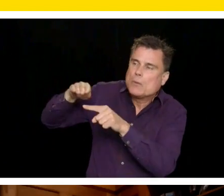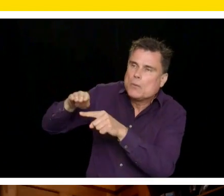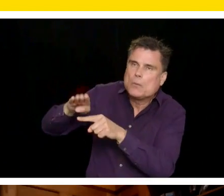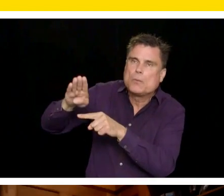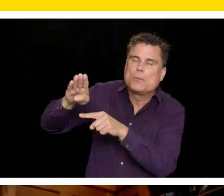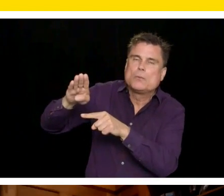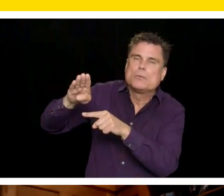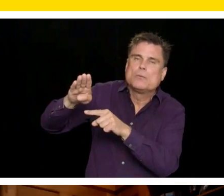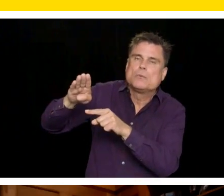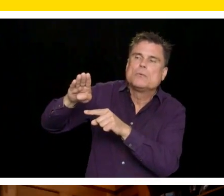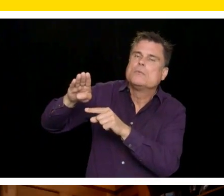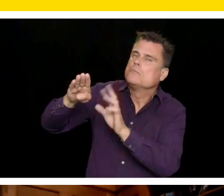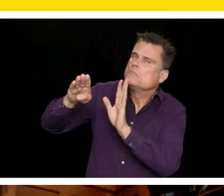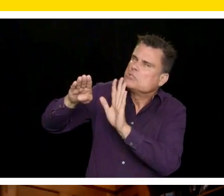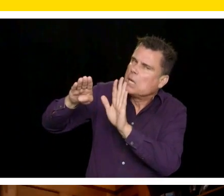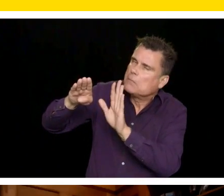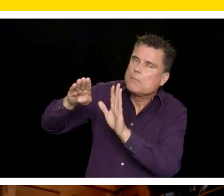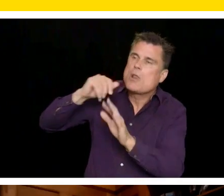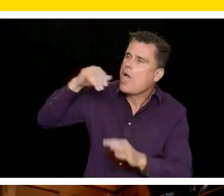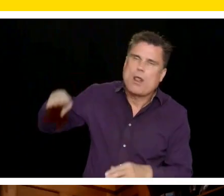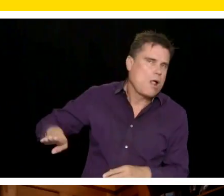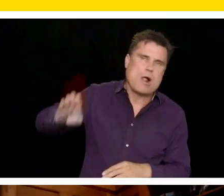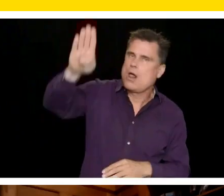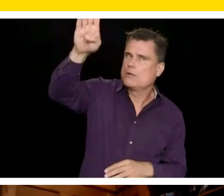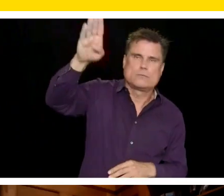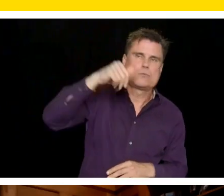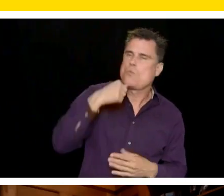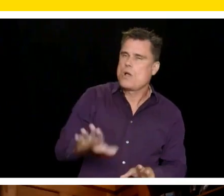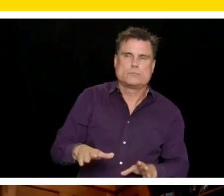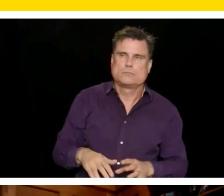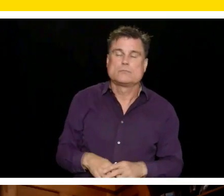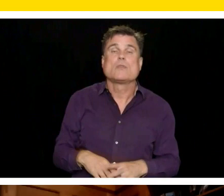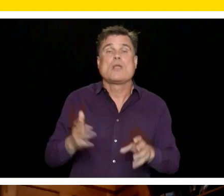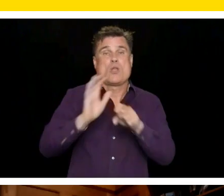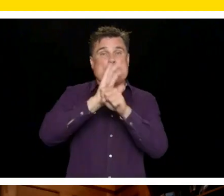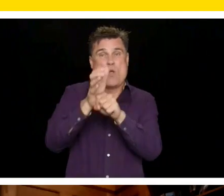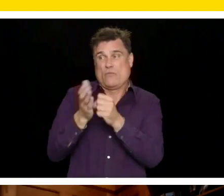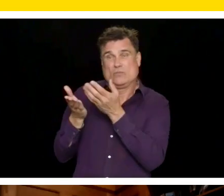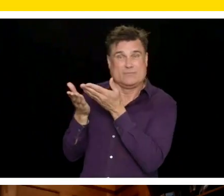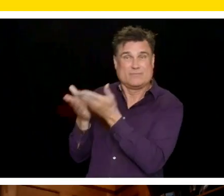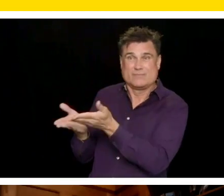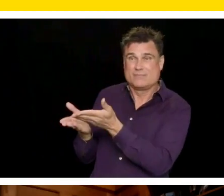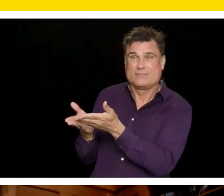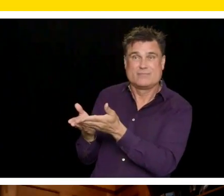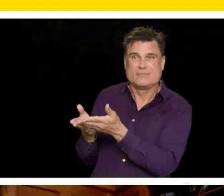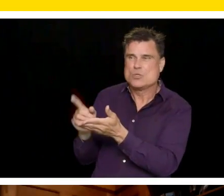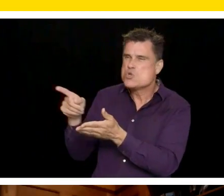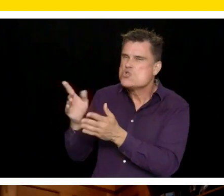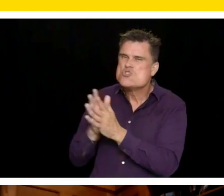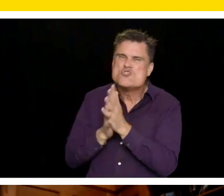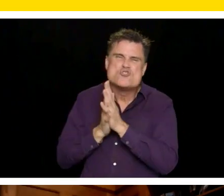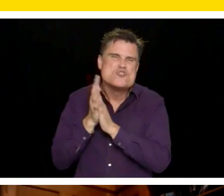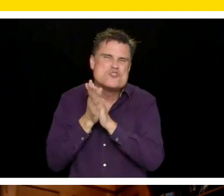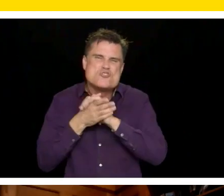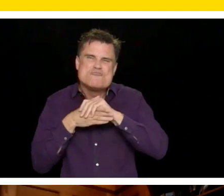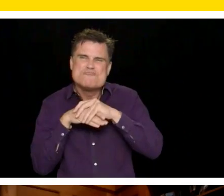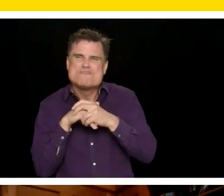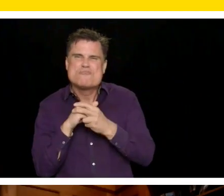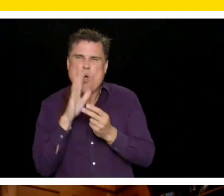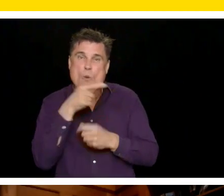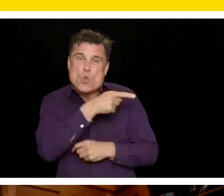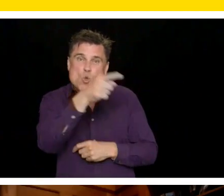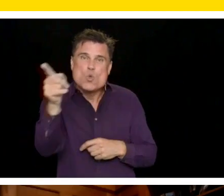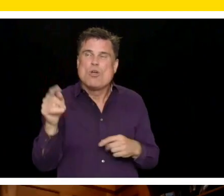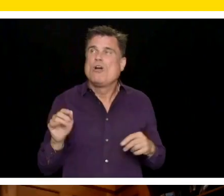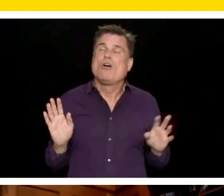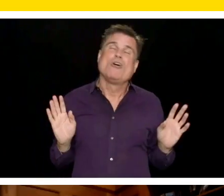it if we were complacent. The virus would love it if we were complacent, because then the virus can spread. But